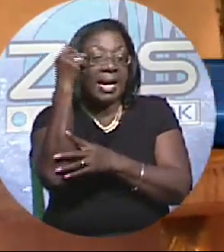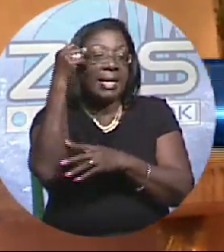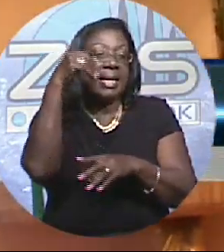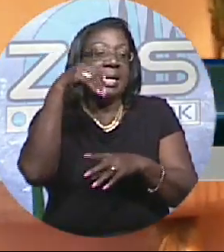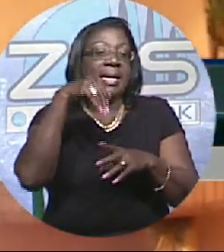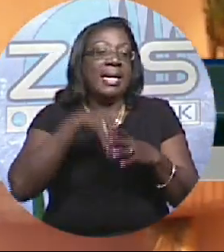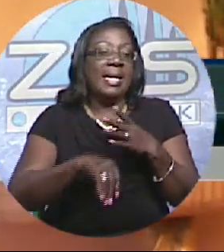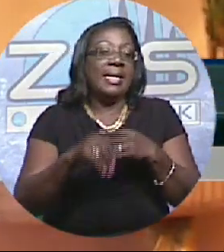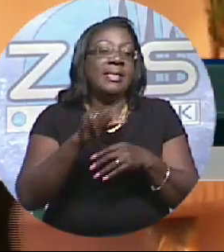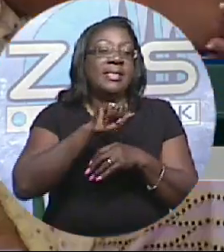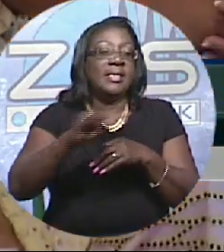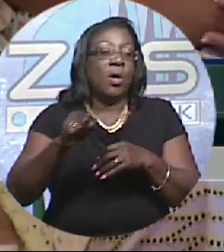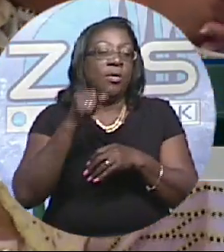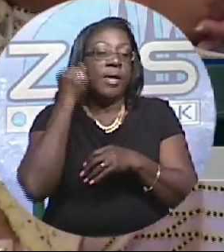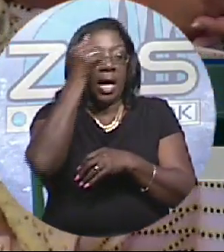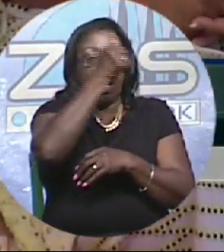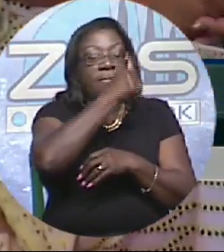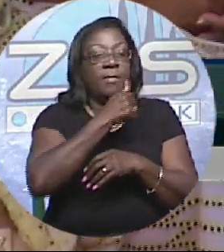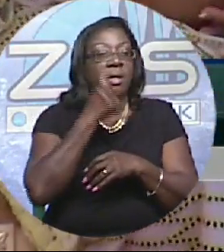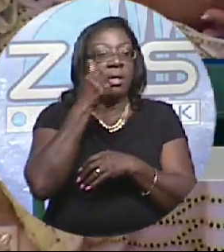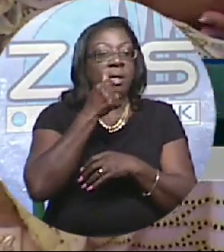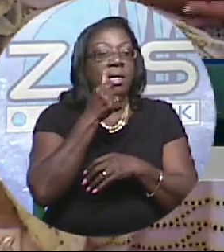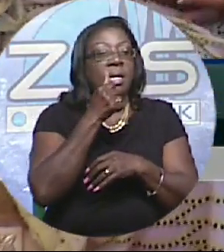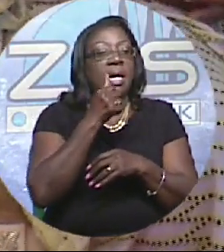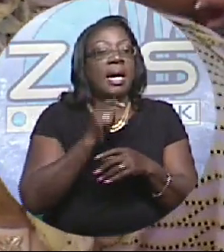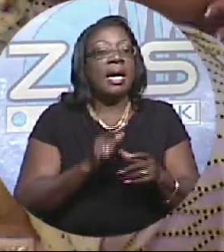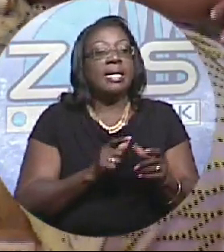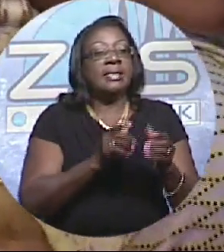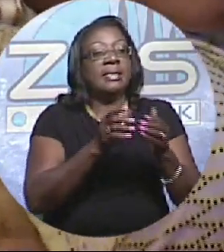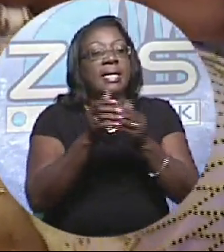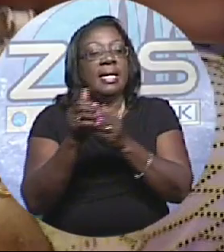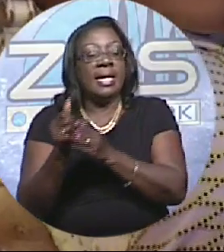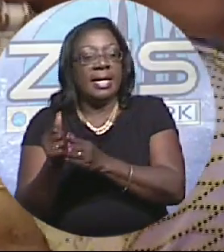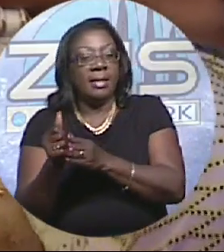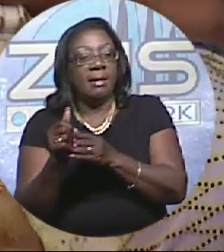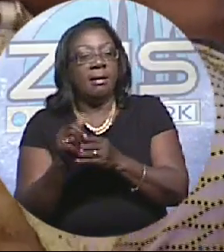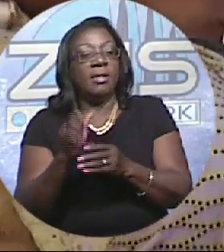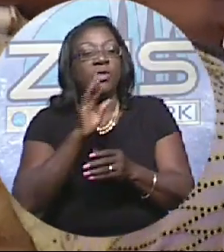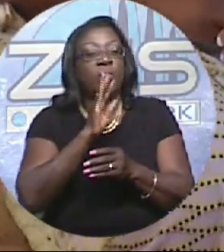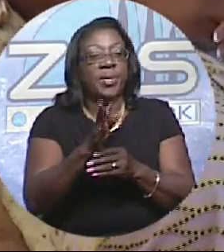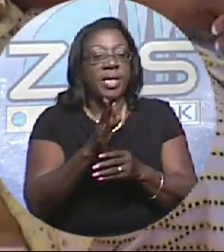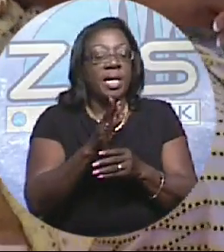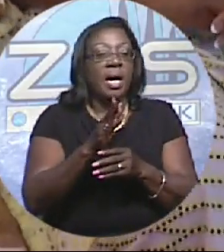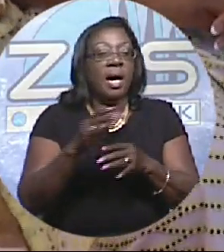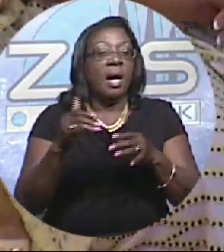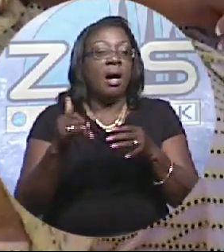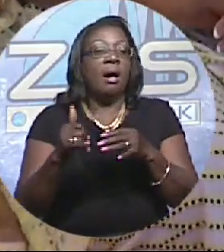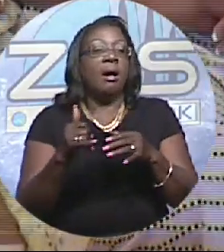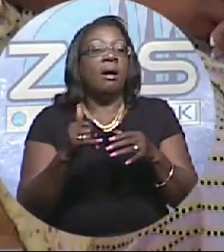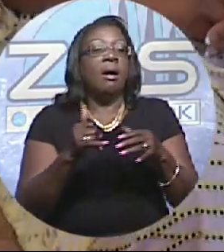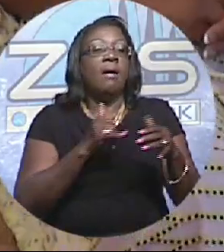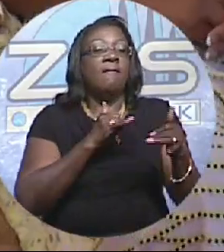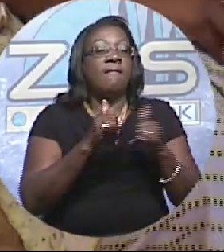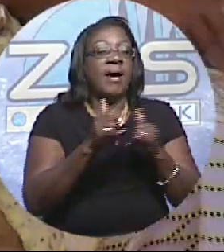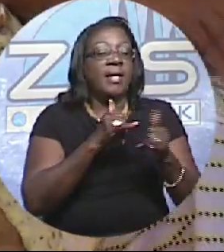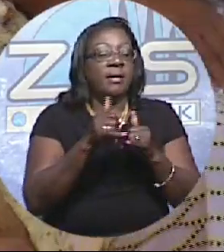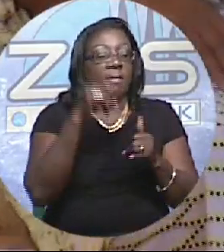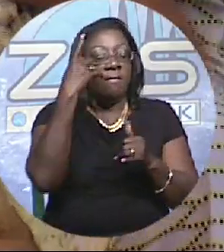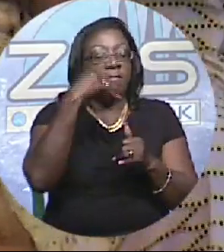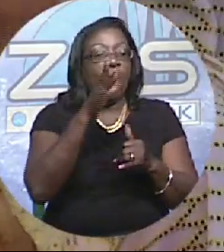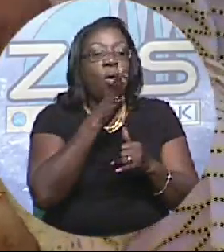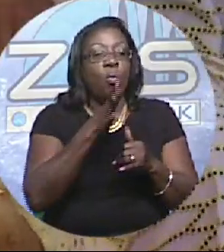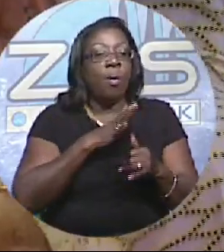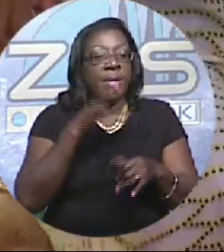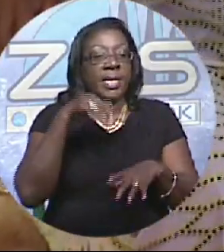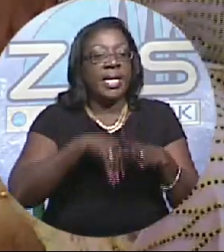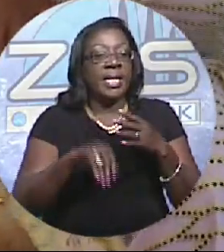Africa has led Ntombi Naomi Tutu to become a human rights activist. Ms. Tutu is a third child of retired Anglican Archbishop